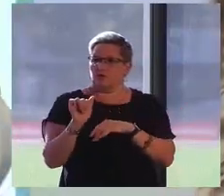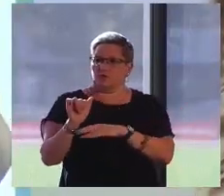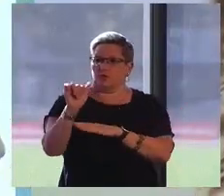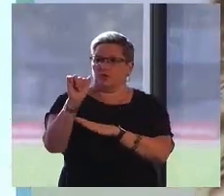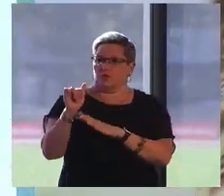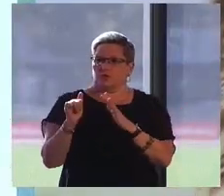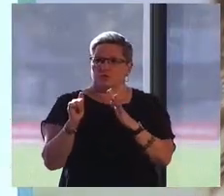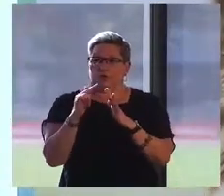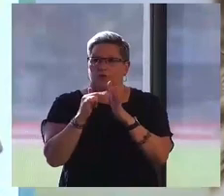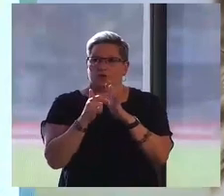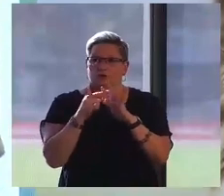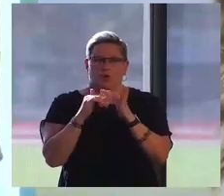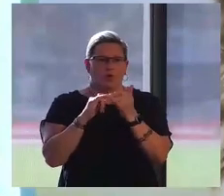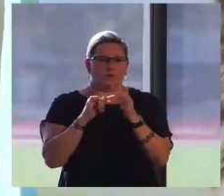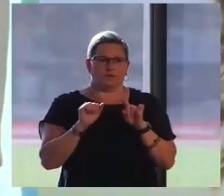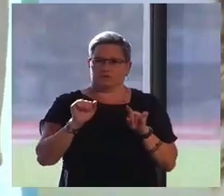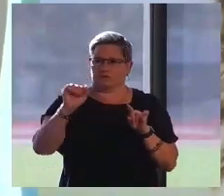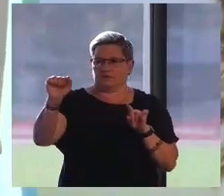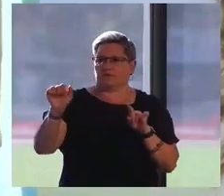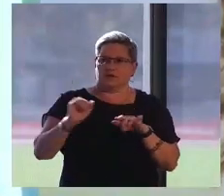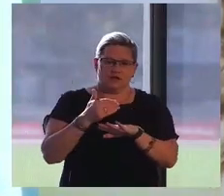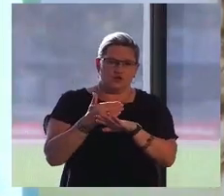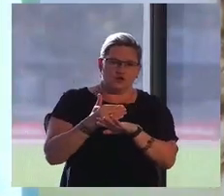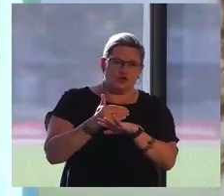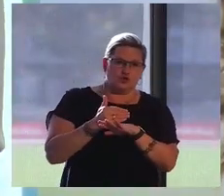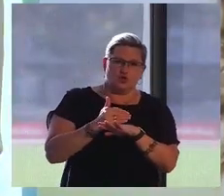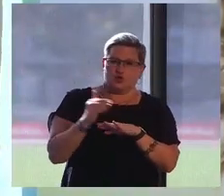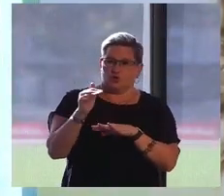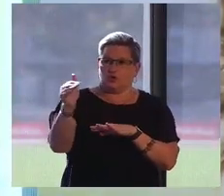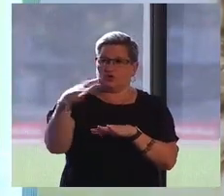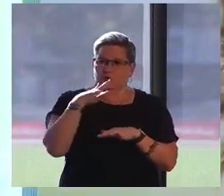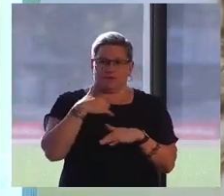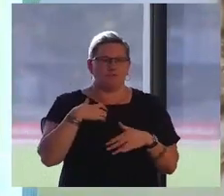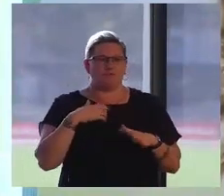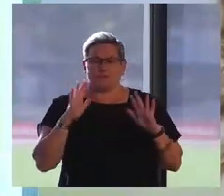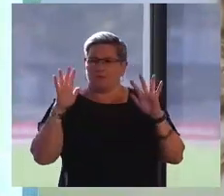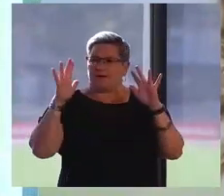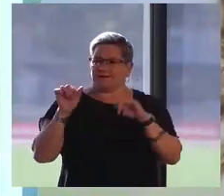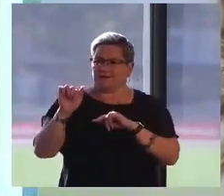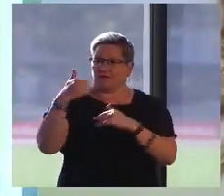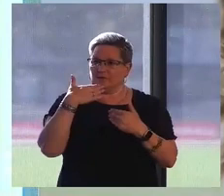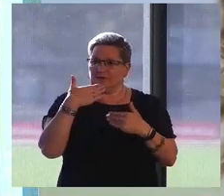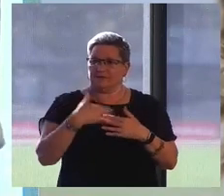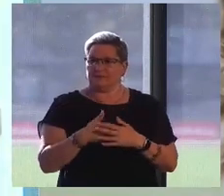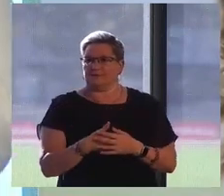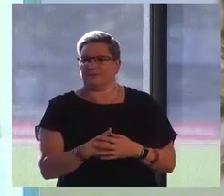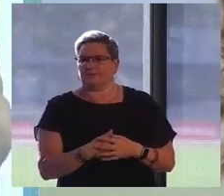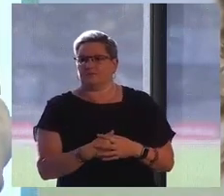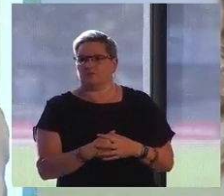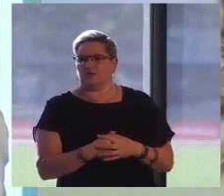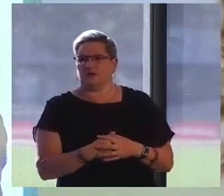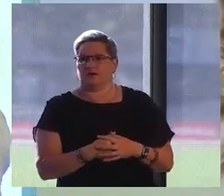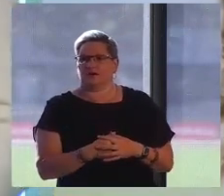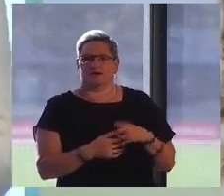know, come across it, definitely look it up, because I'm such a fan. I think, yeah, on the offshore